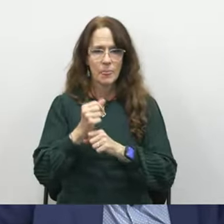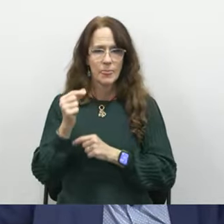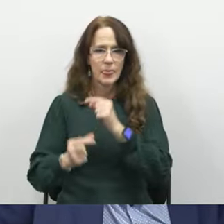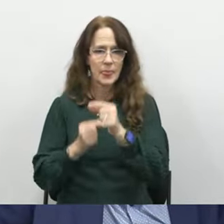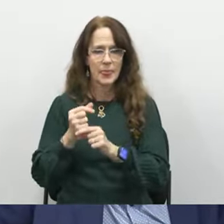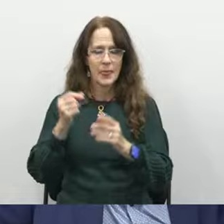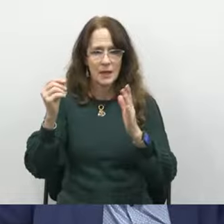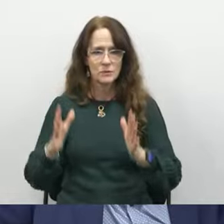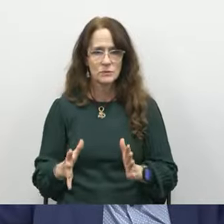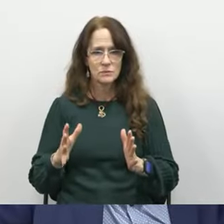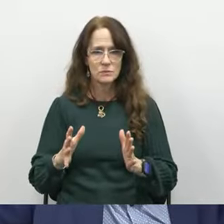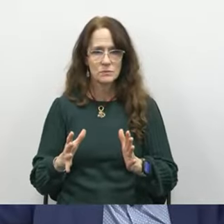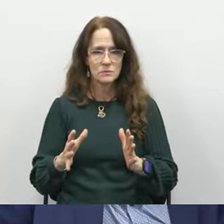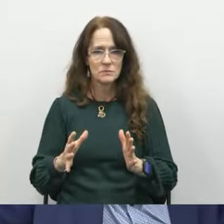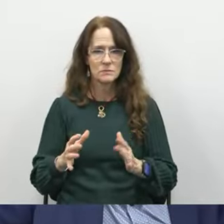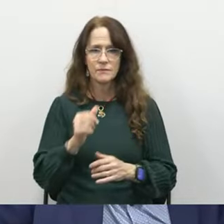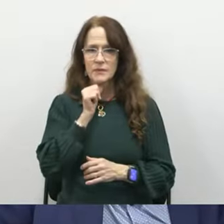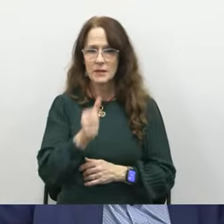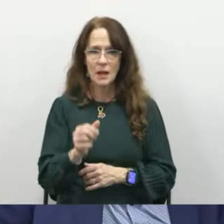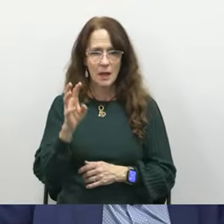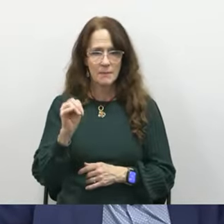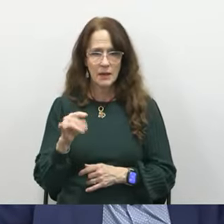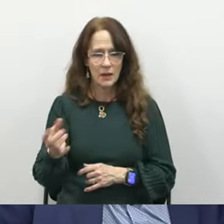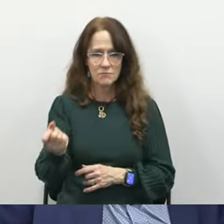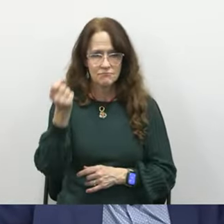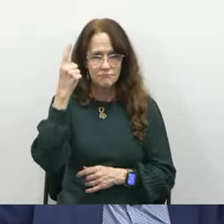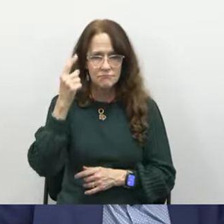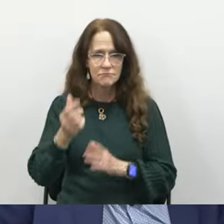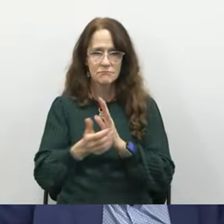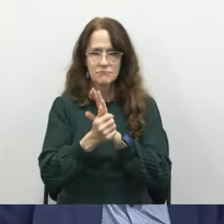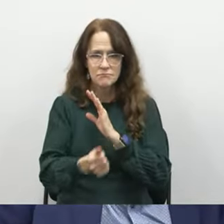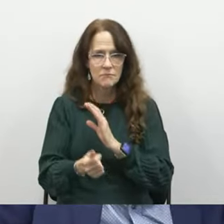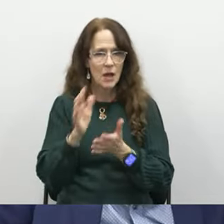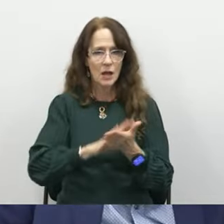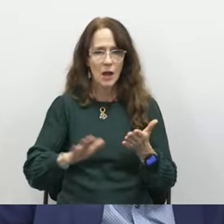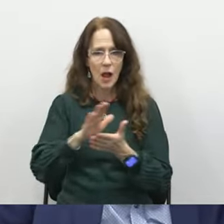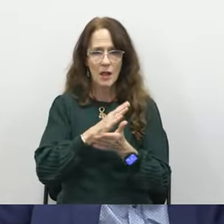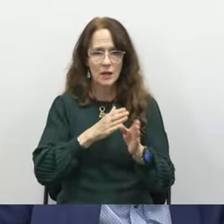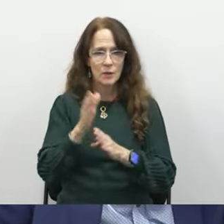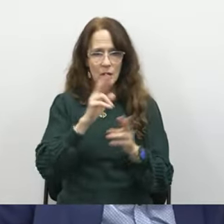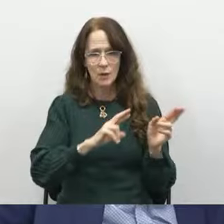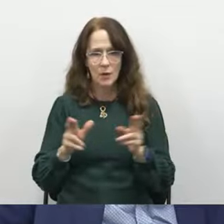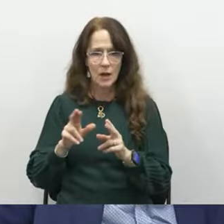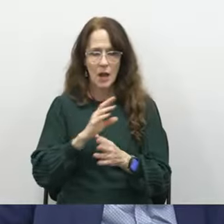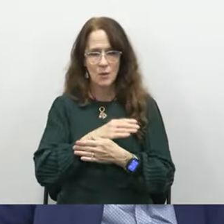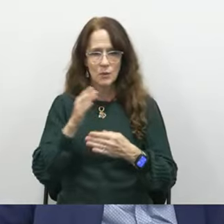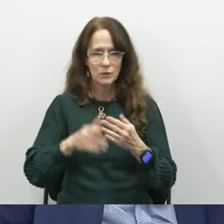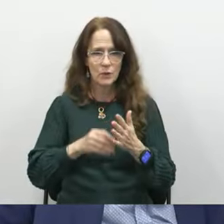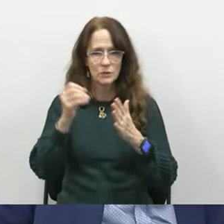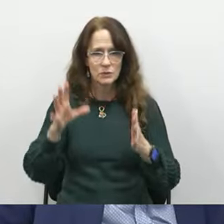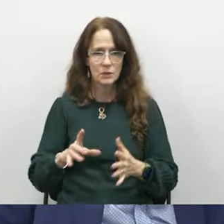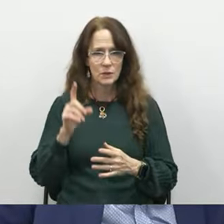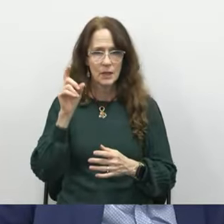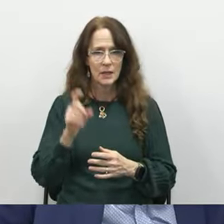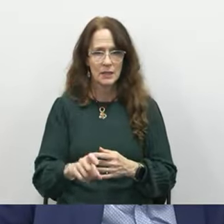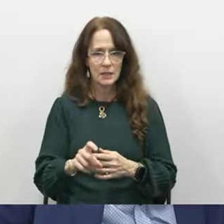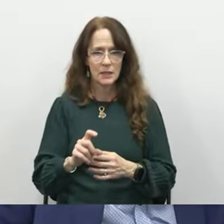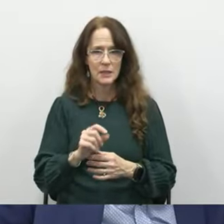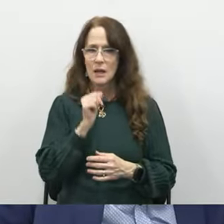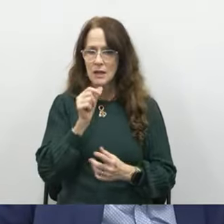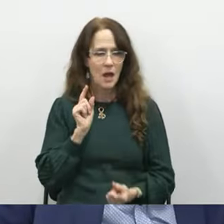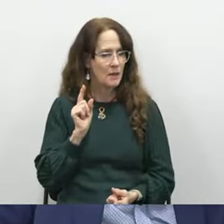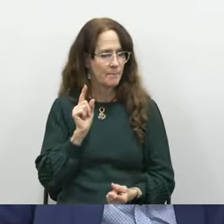of students who are not media literate, not college and career ready, and will result in student needs that are just